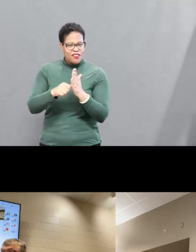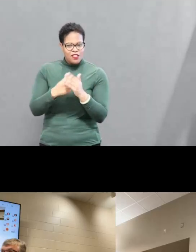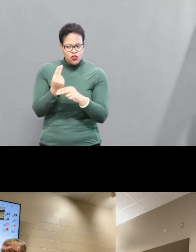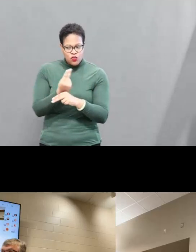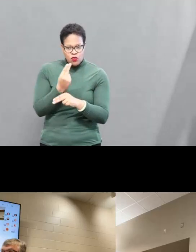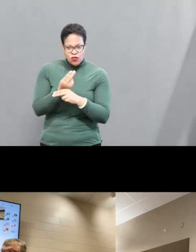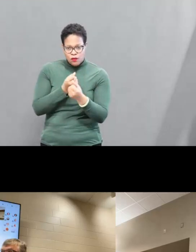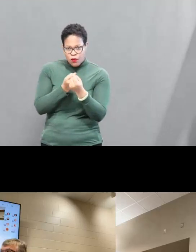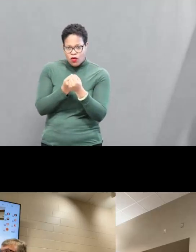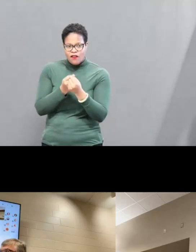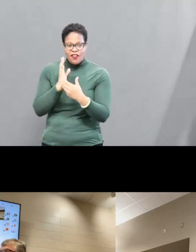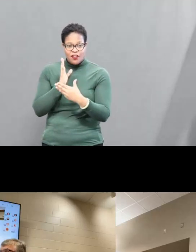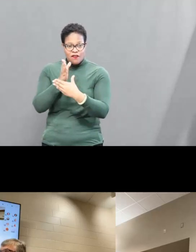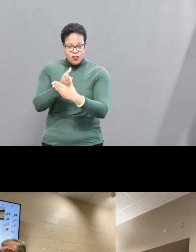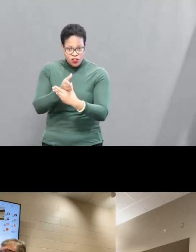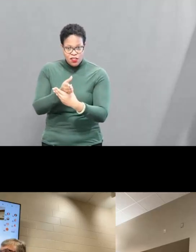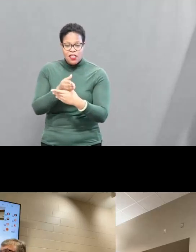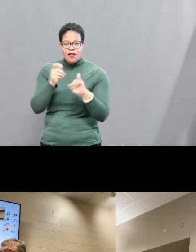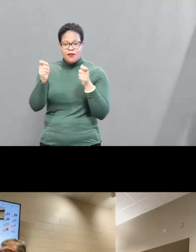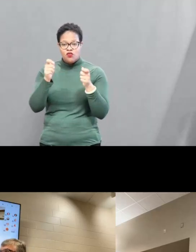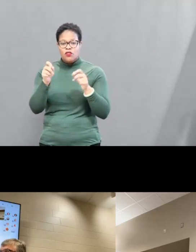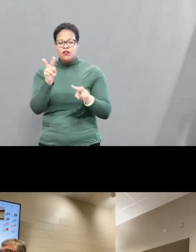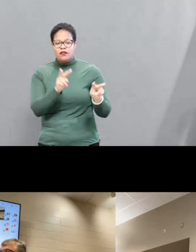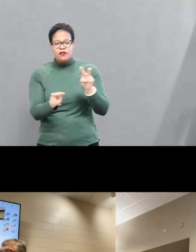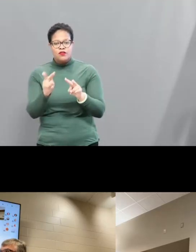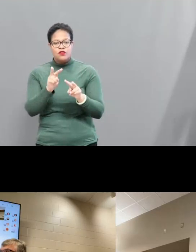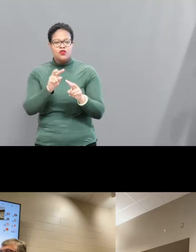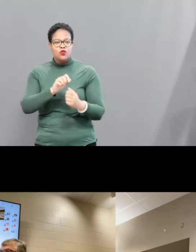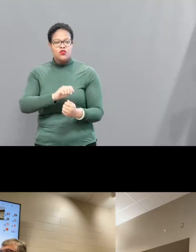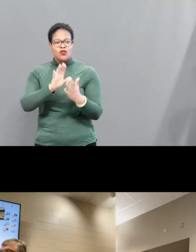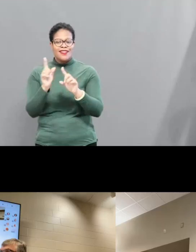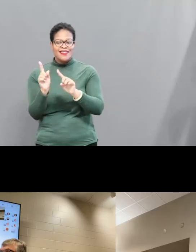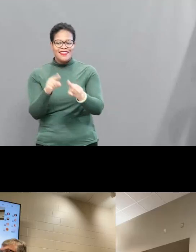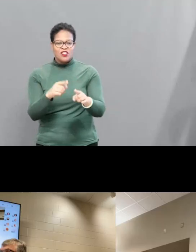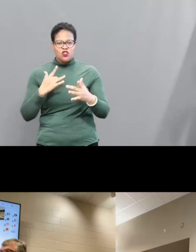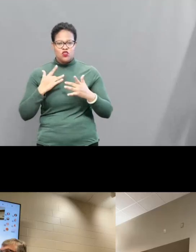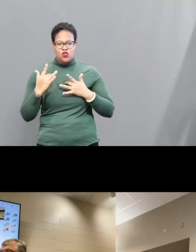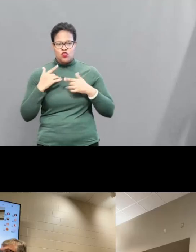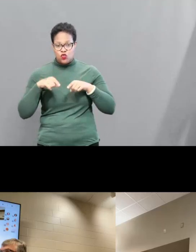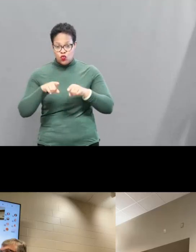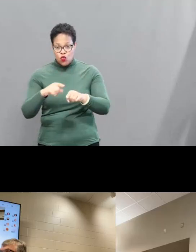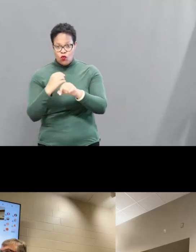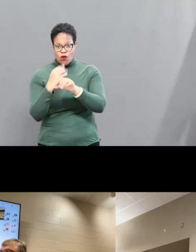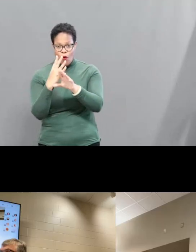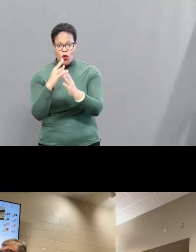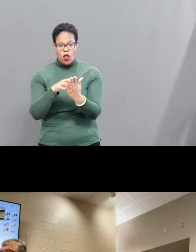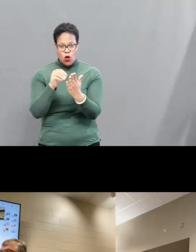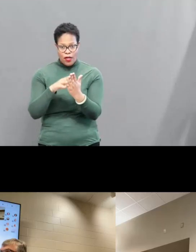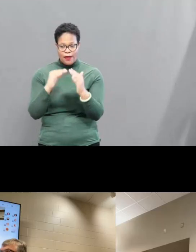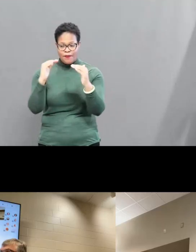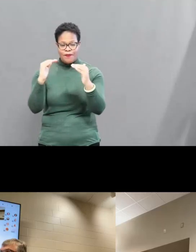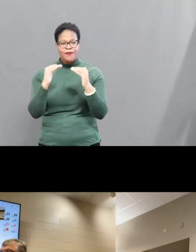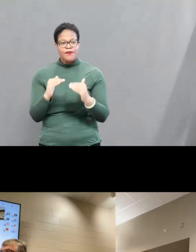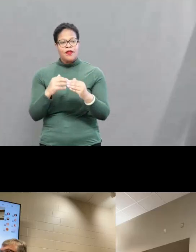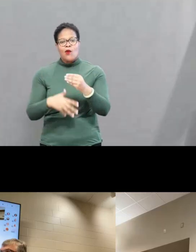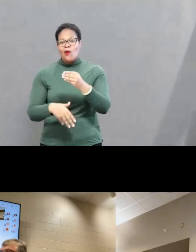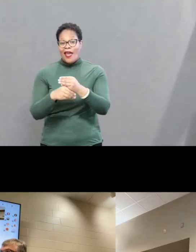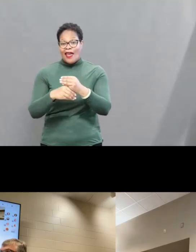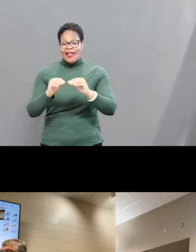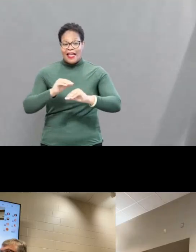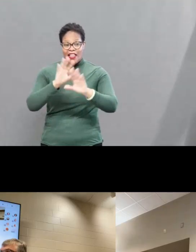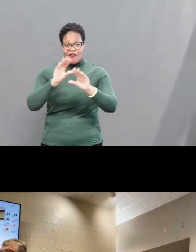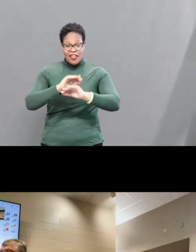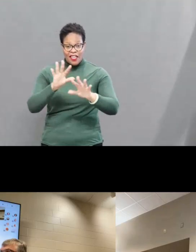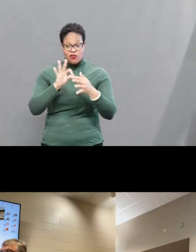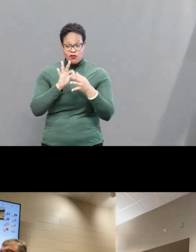supportive interventions and administrative oversight to address attendance concerns during remote learning. And we added clarification